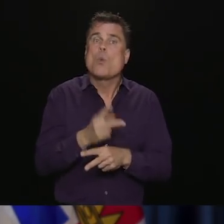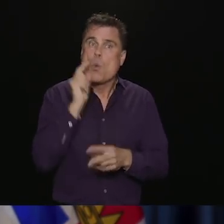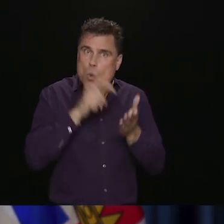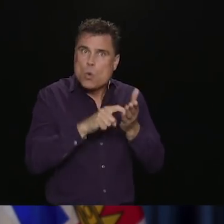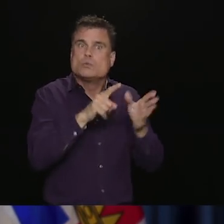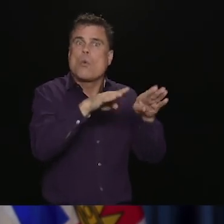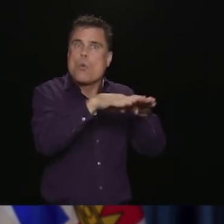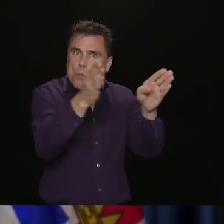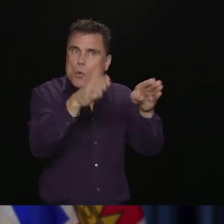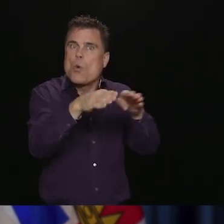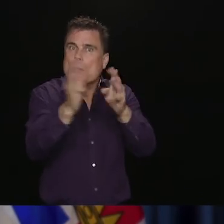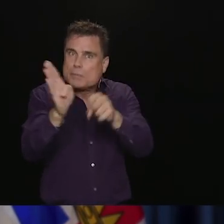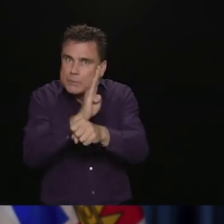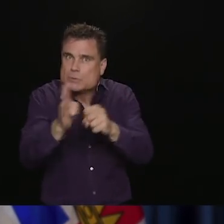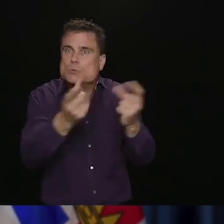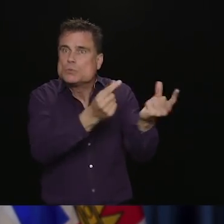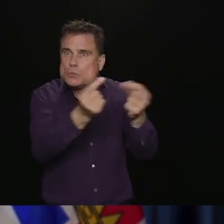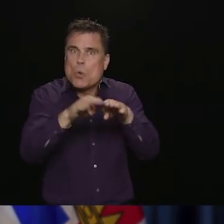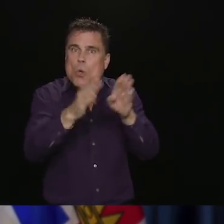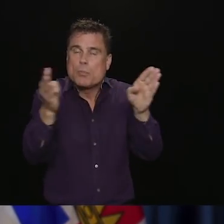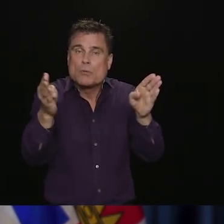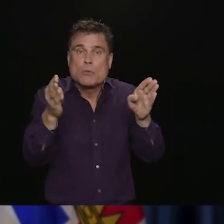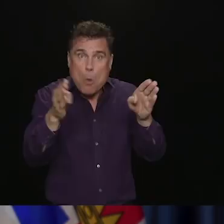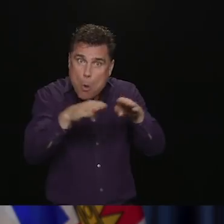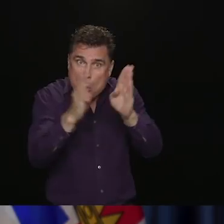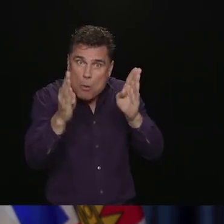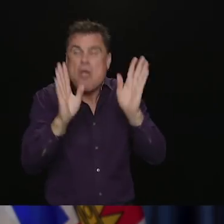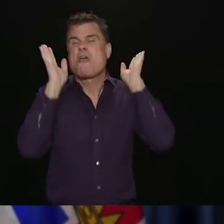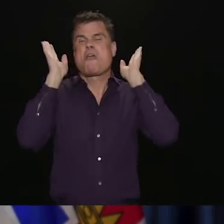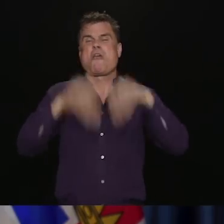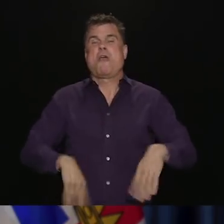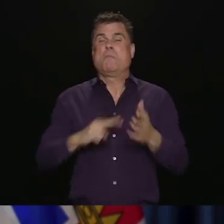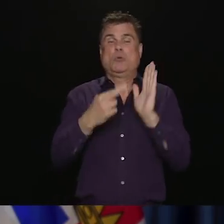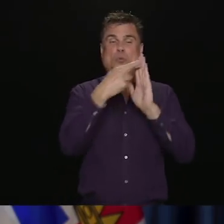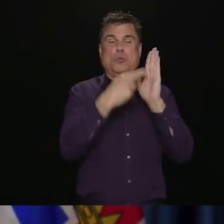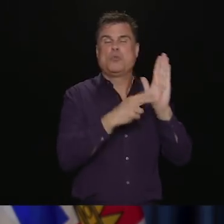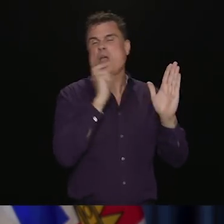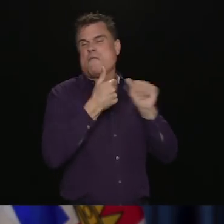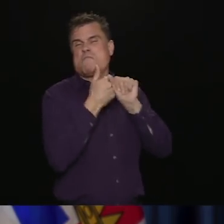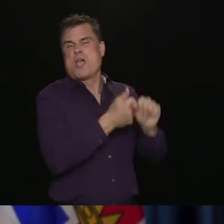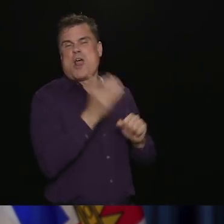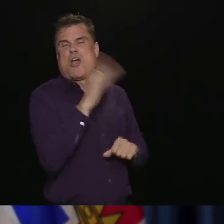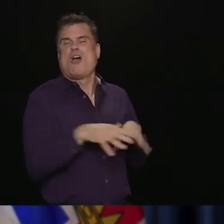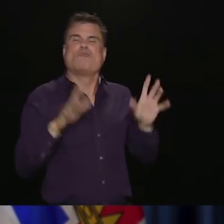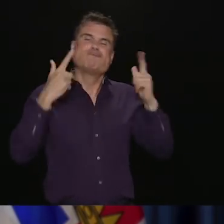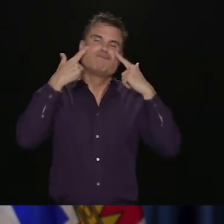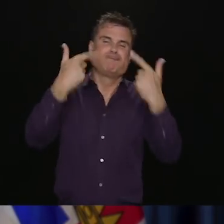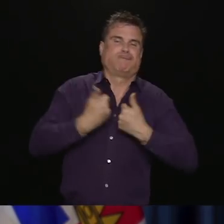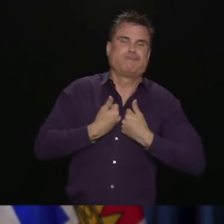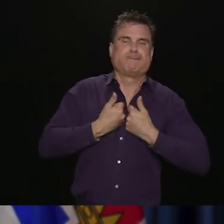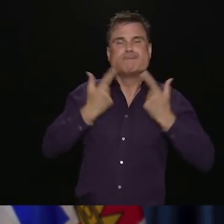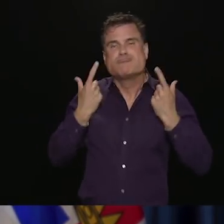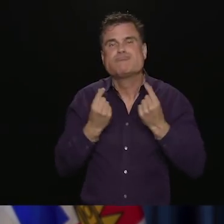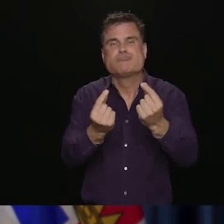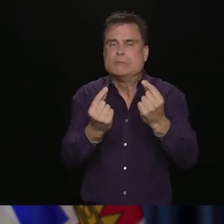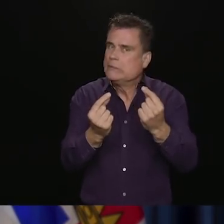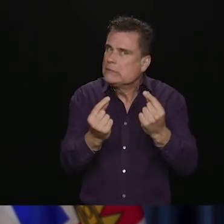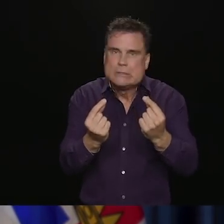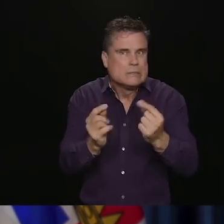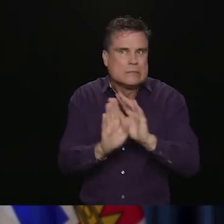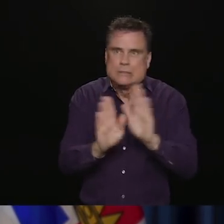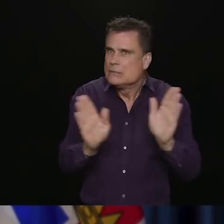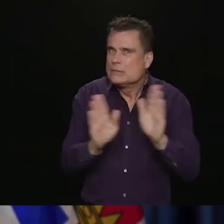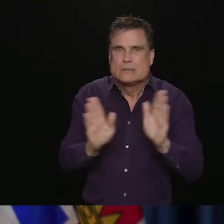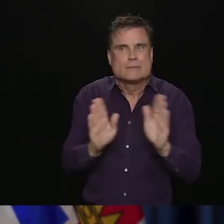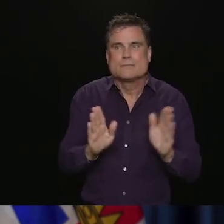spread and keep us safe. We have not let the easing of restrictions allow us to think that the hard work is behind us, because it most